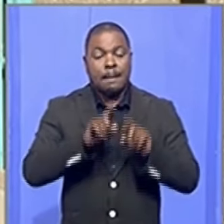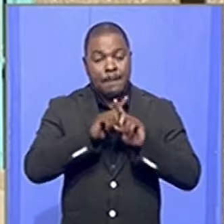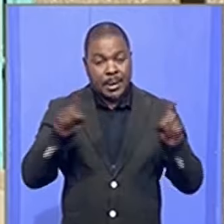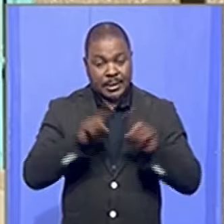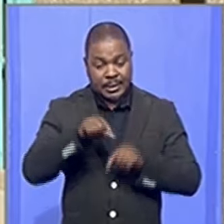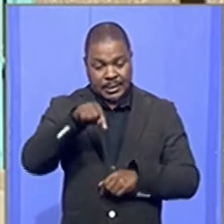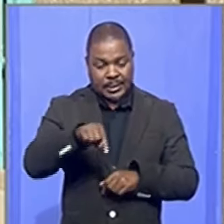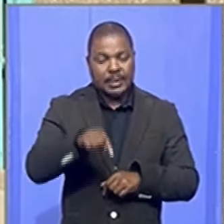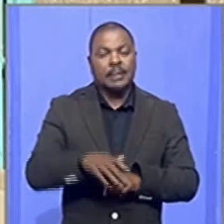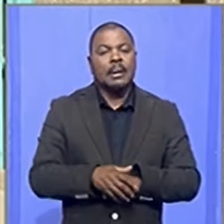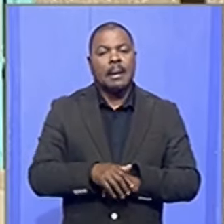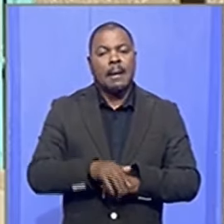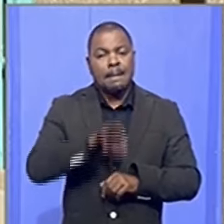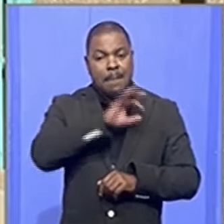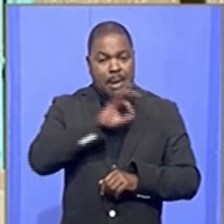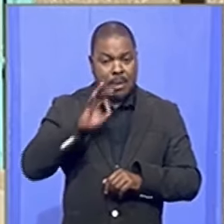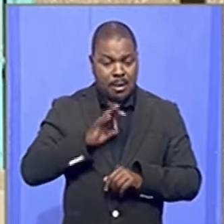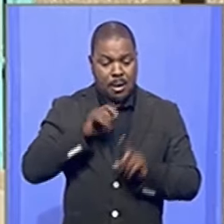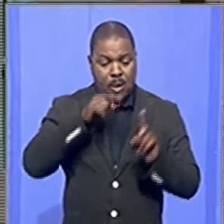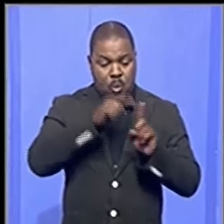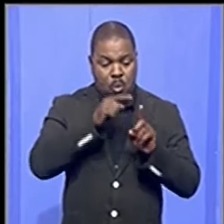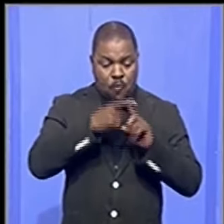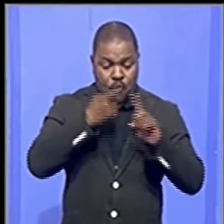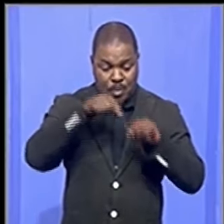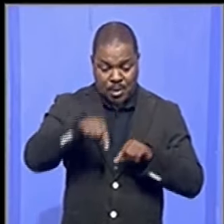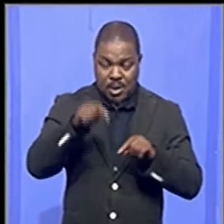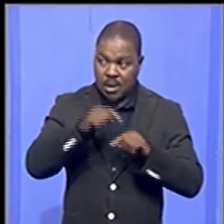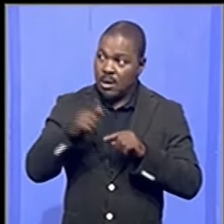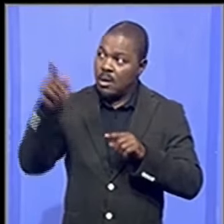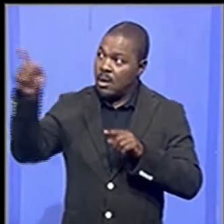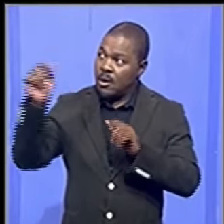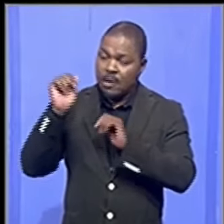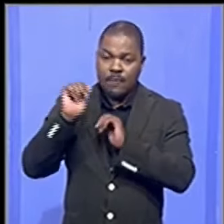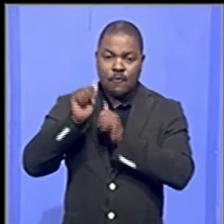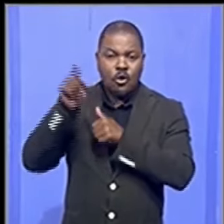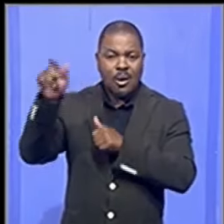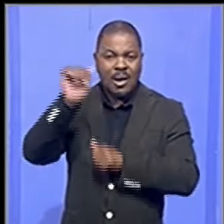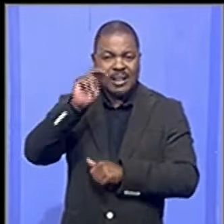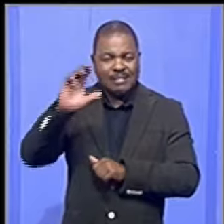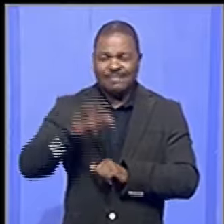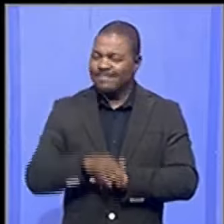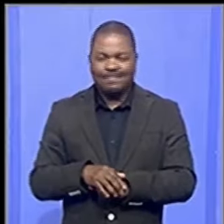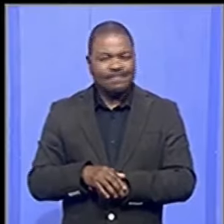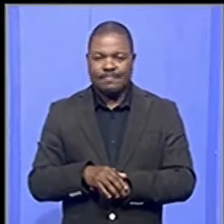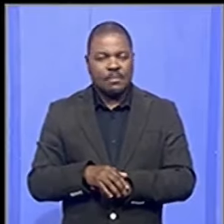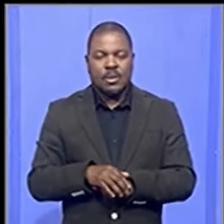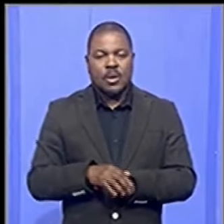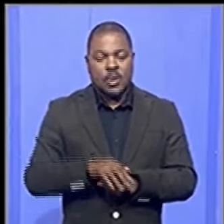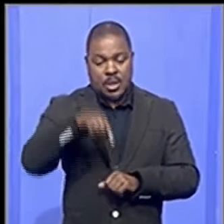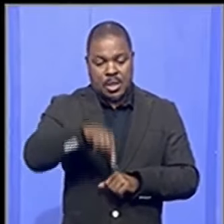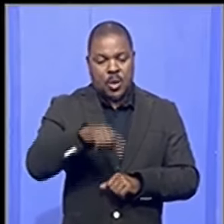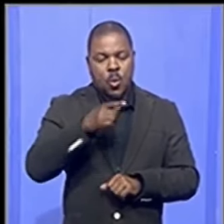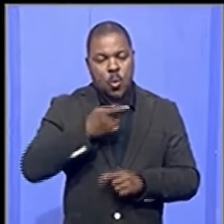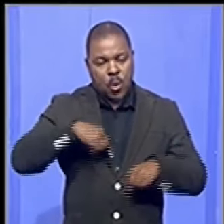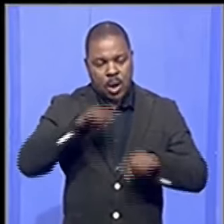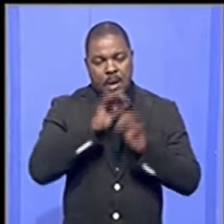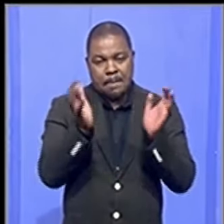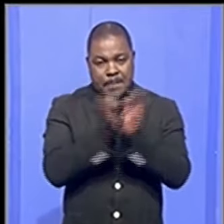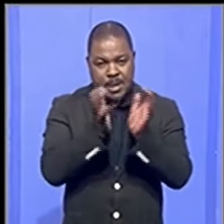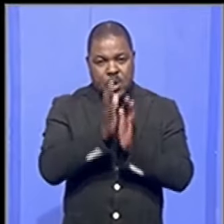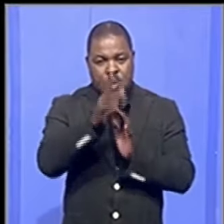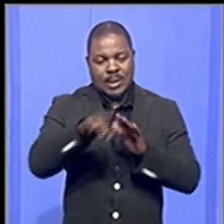ha etsa seo ANC itseng a se etse. Anko mona le jole puso re tlo ba le kopano ya lebatowa mo teng re tlotlang